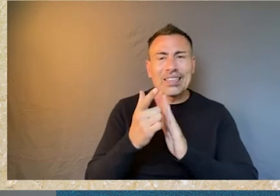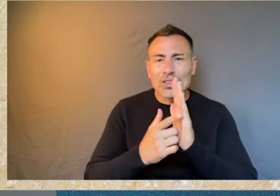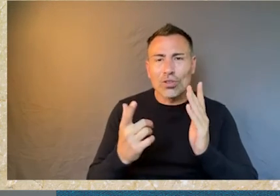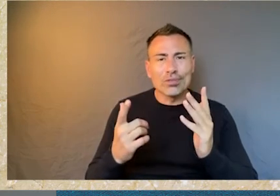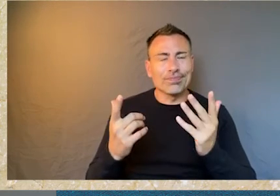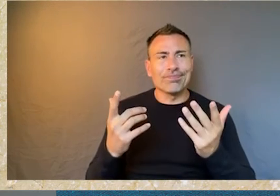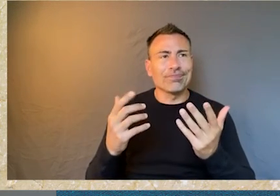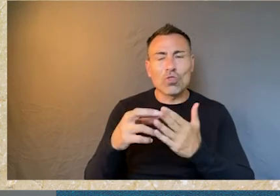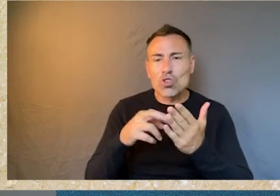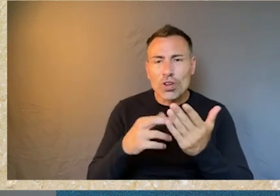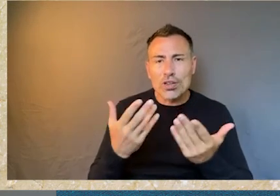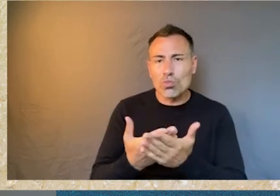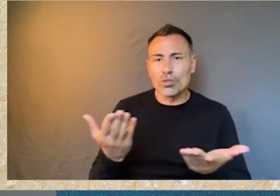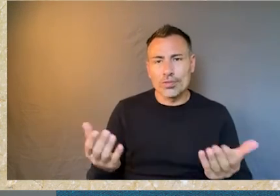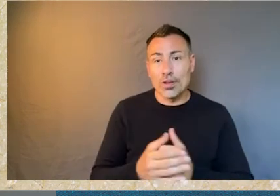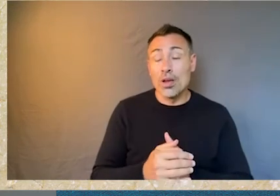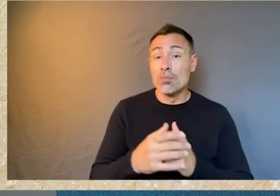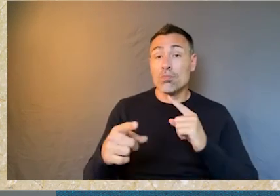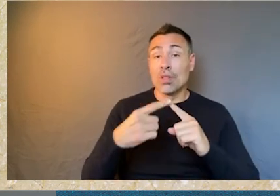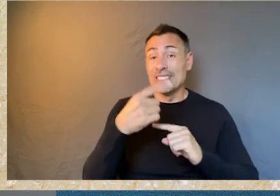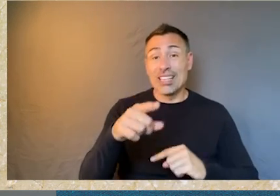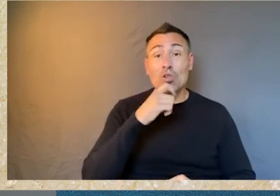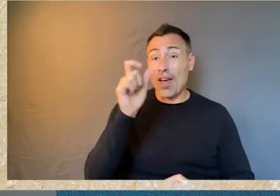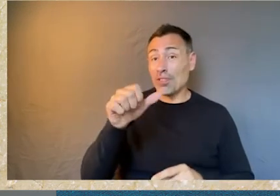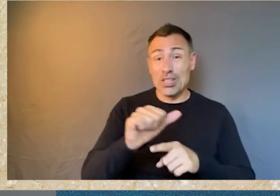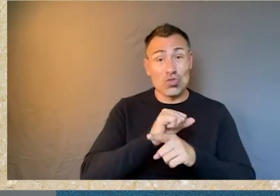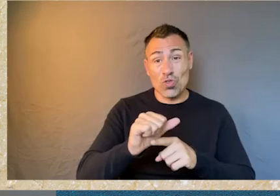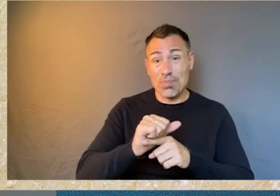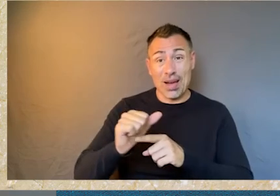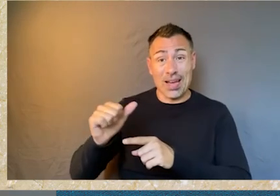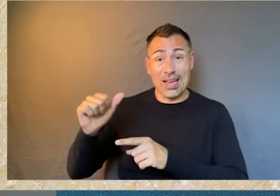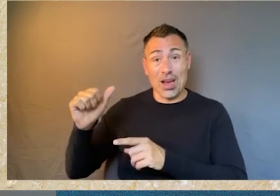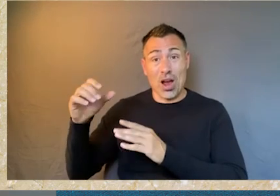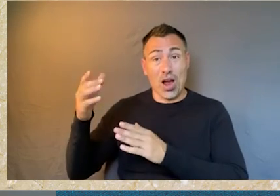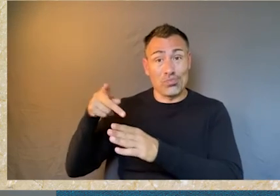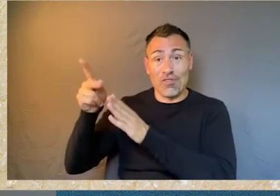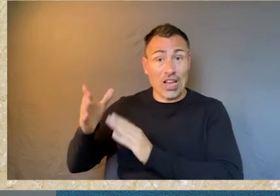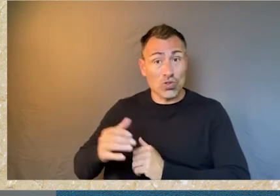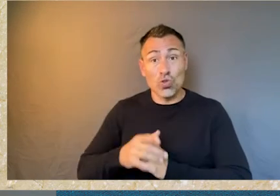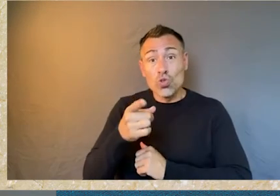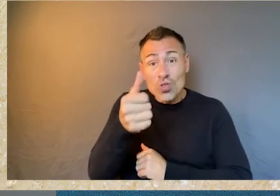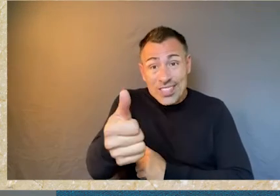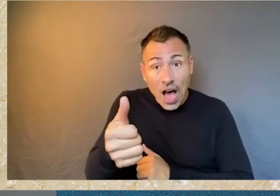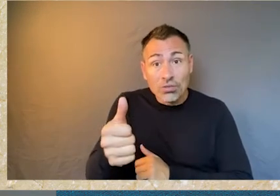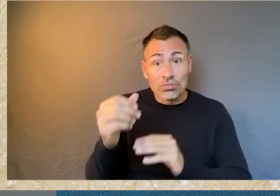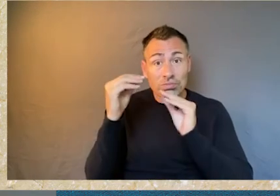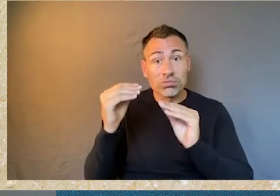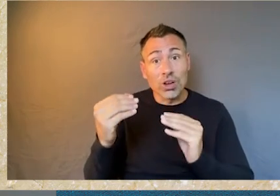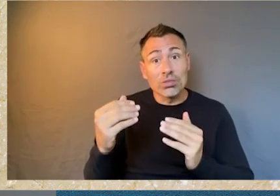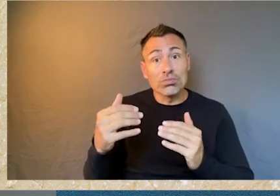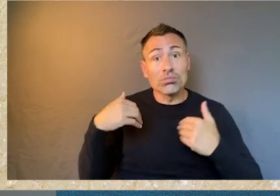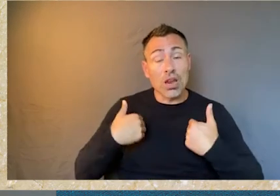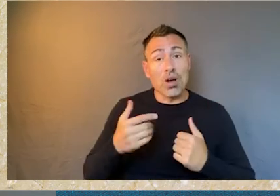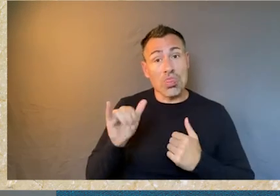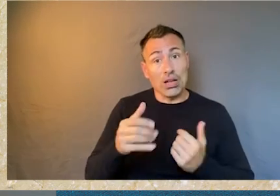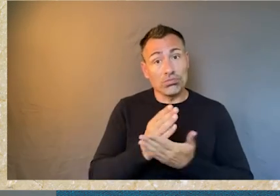also, you don't need to professionally have them trained. You can self-train your animal, and that's okay under the law.